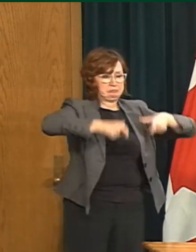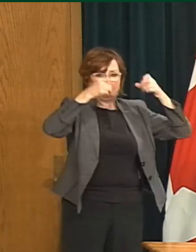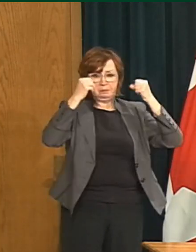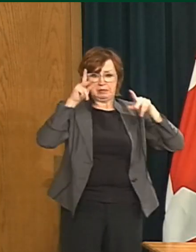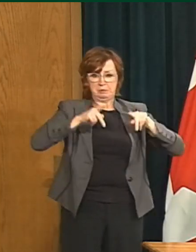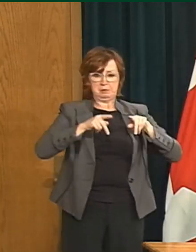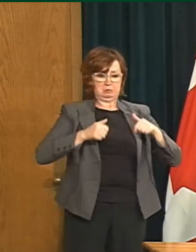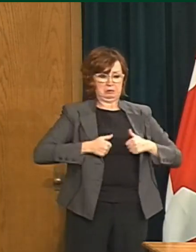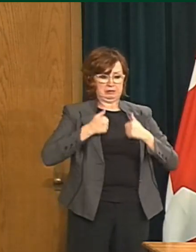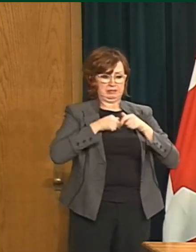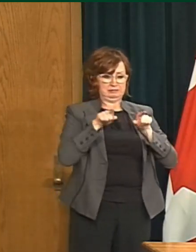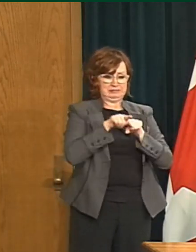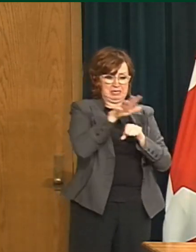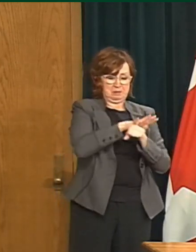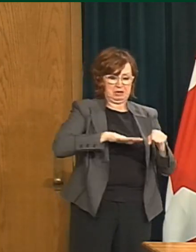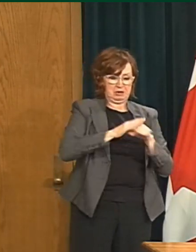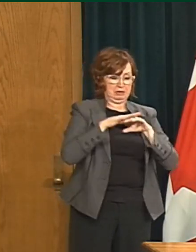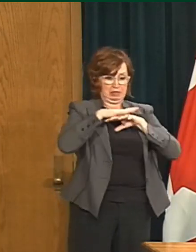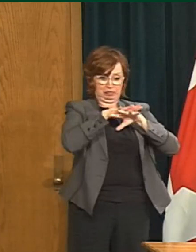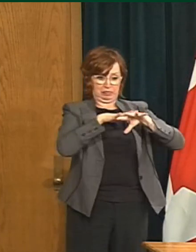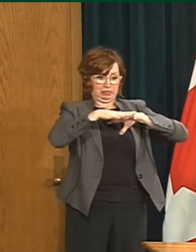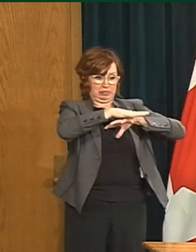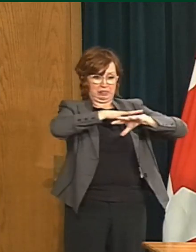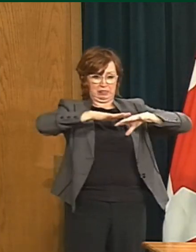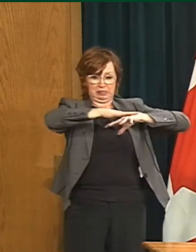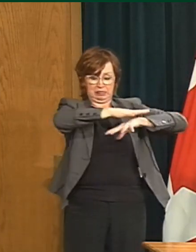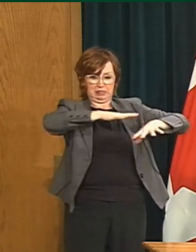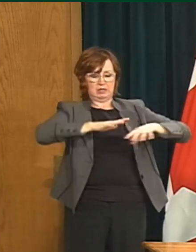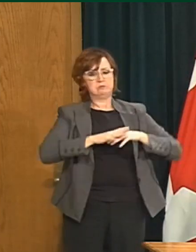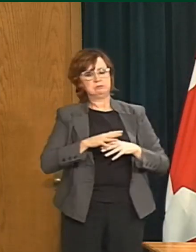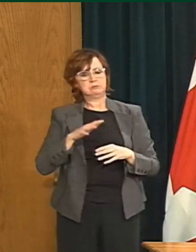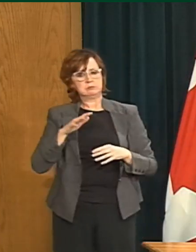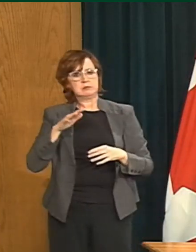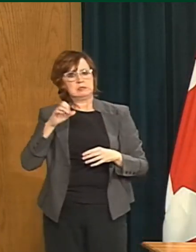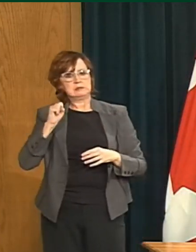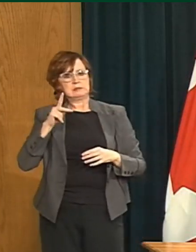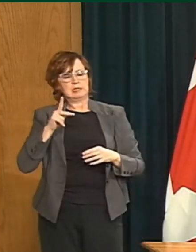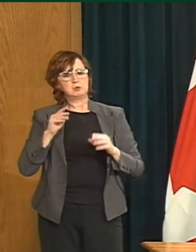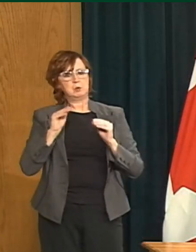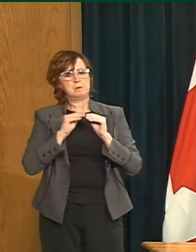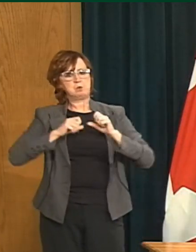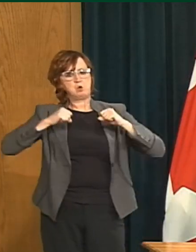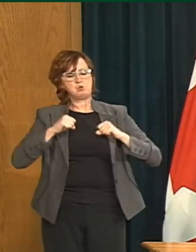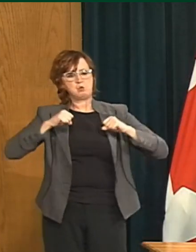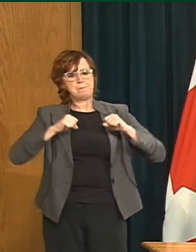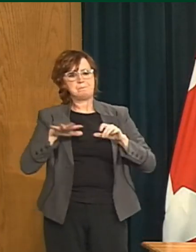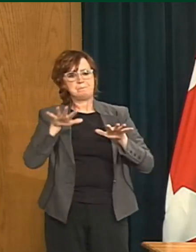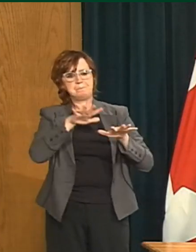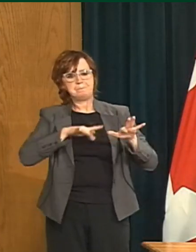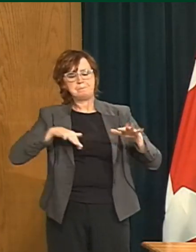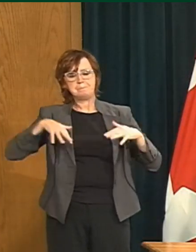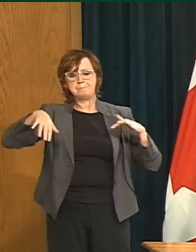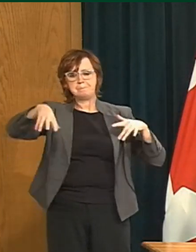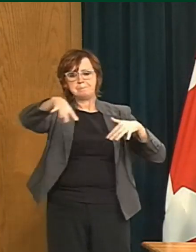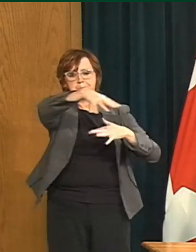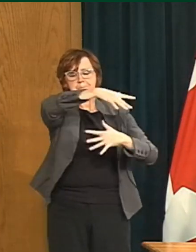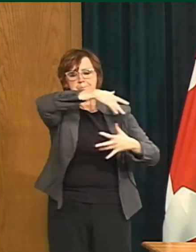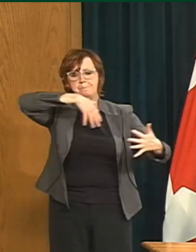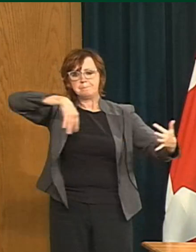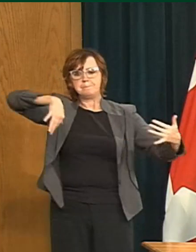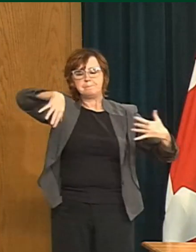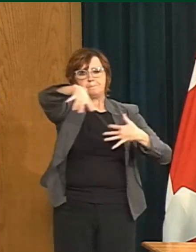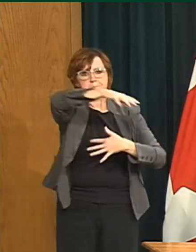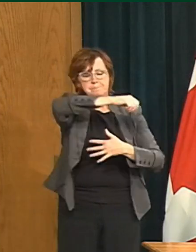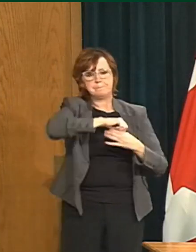testing and contact tracing. And of course, having said that, we, of course, have not had outbreaks in long-term